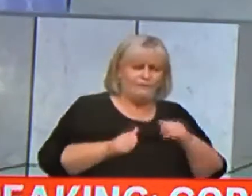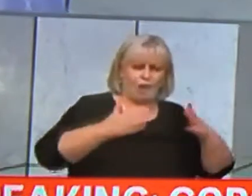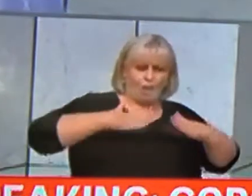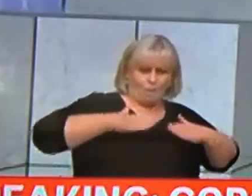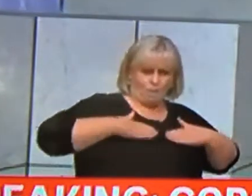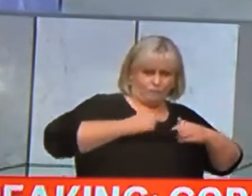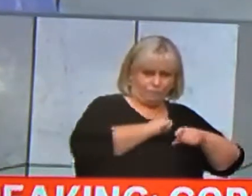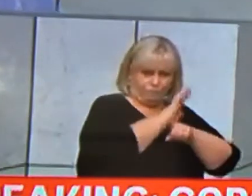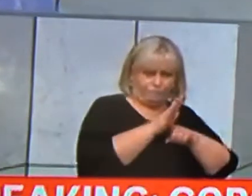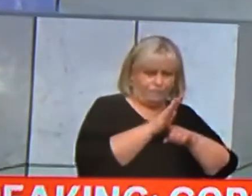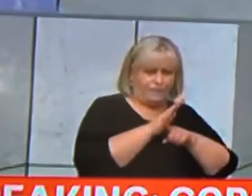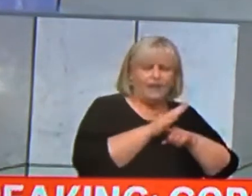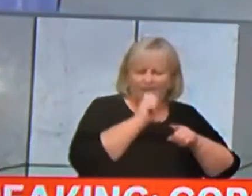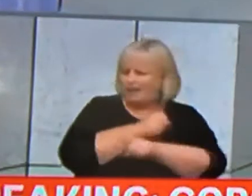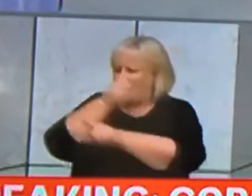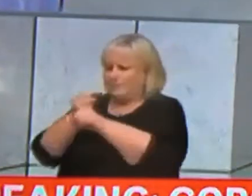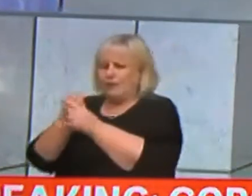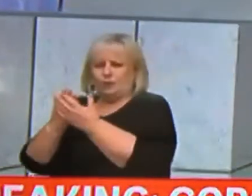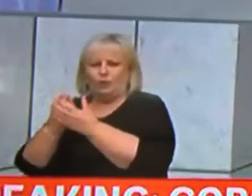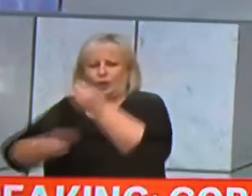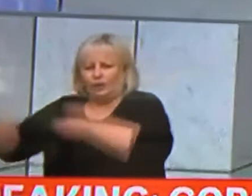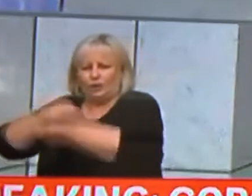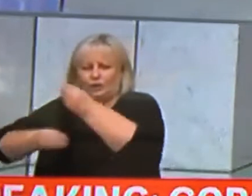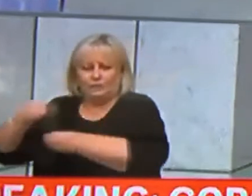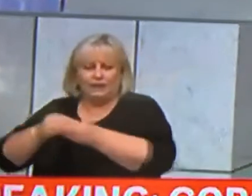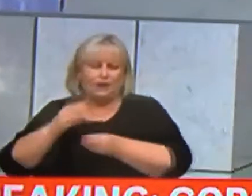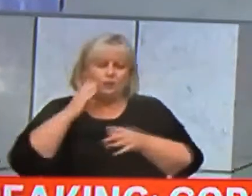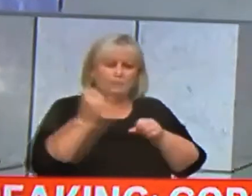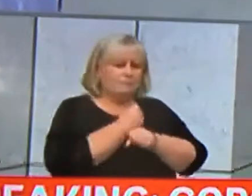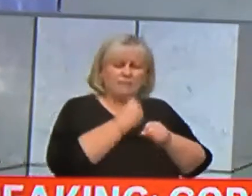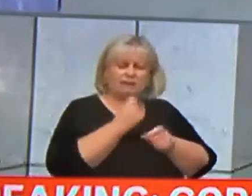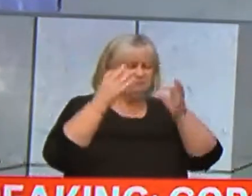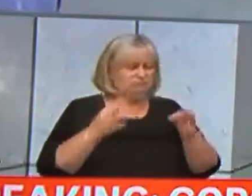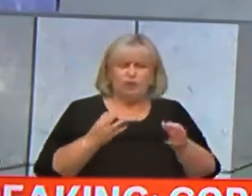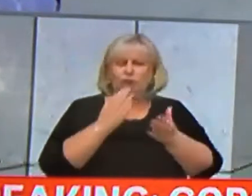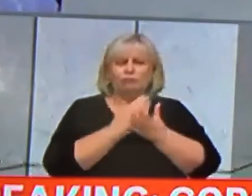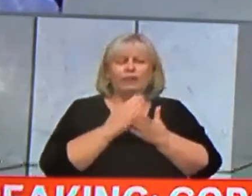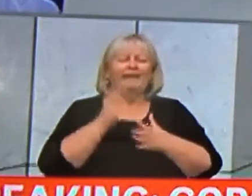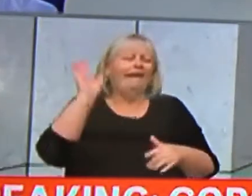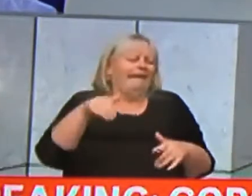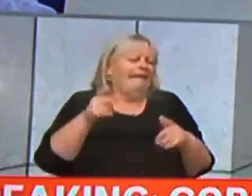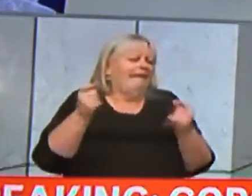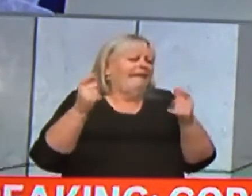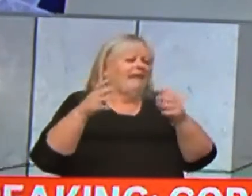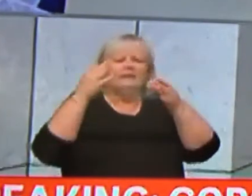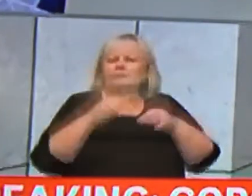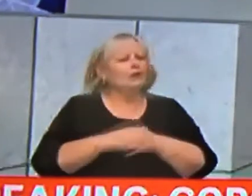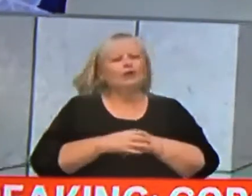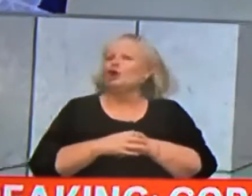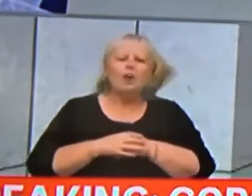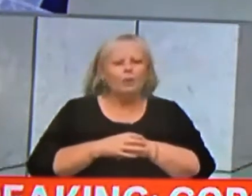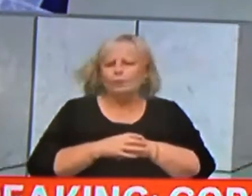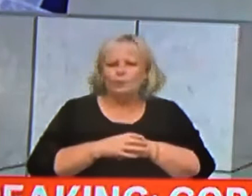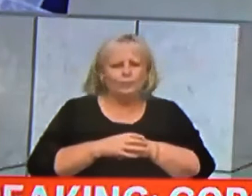has these terrible economic impacts is being taken lightly. Every day, someone is in a